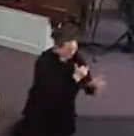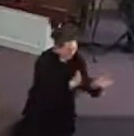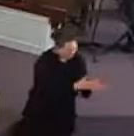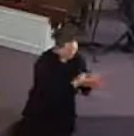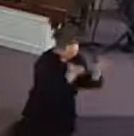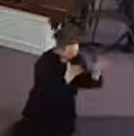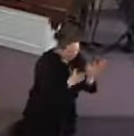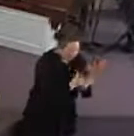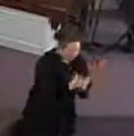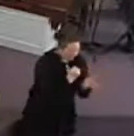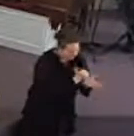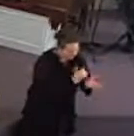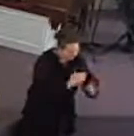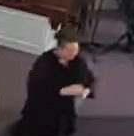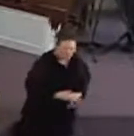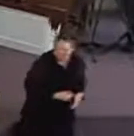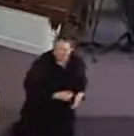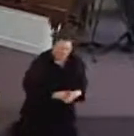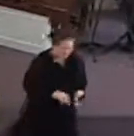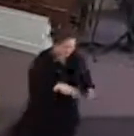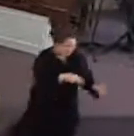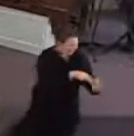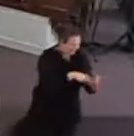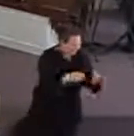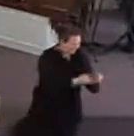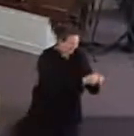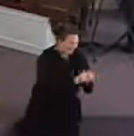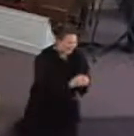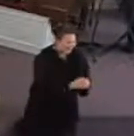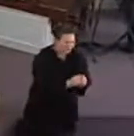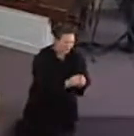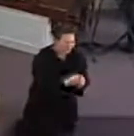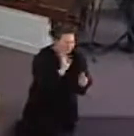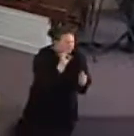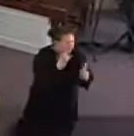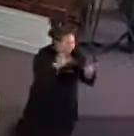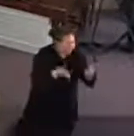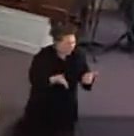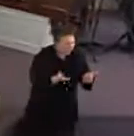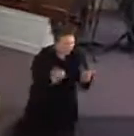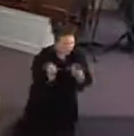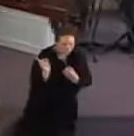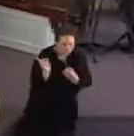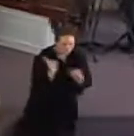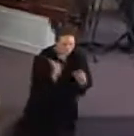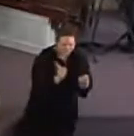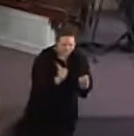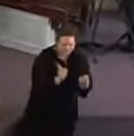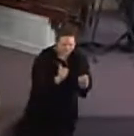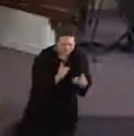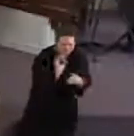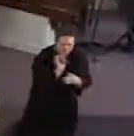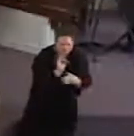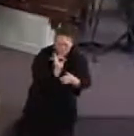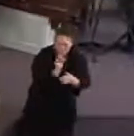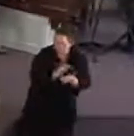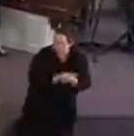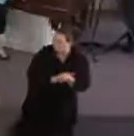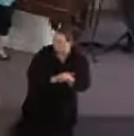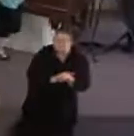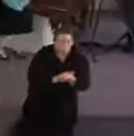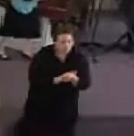Hallelujah. Amen. Let's all stand together as we receive our pastor to this pulpit at this time. And I just ask that you